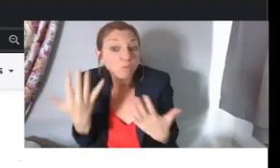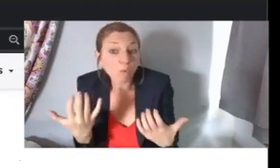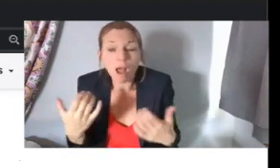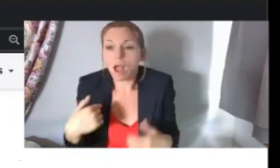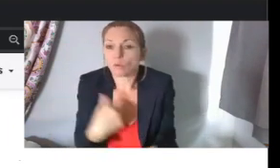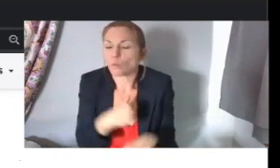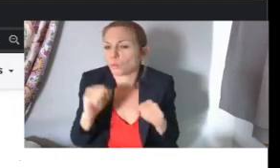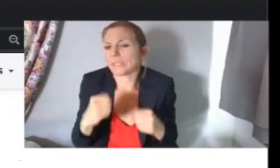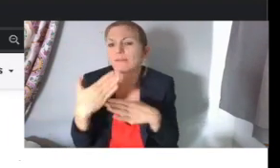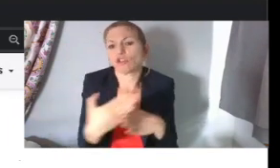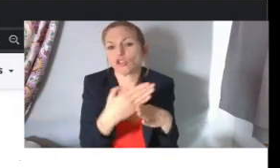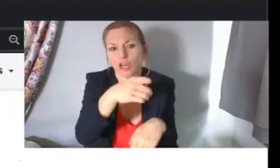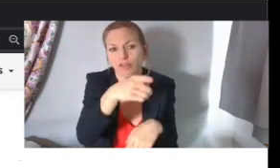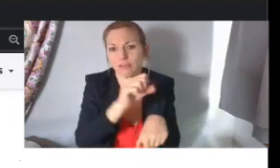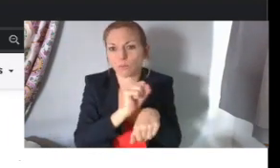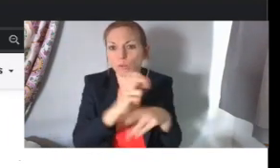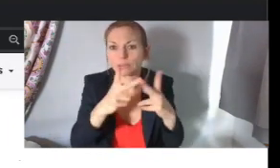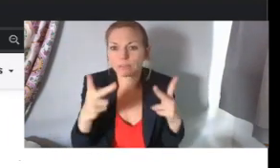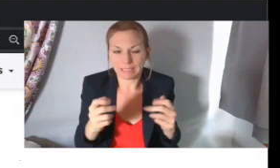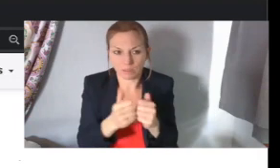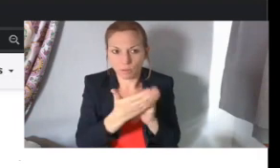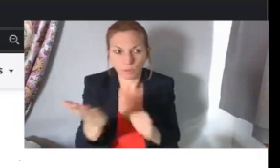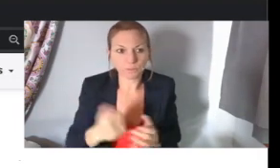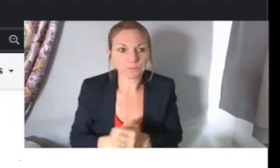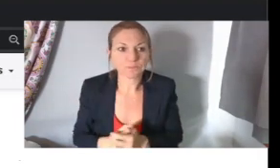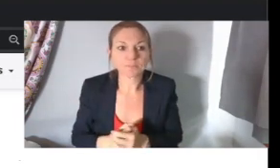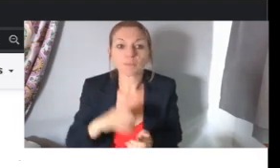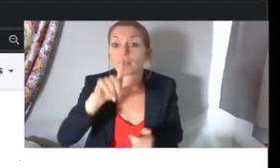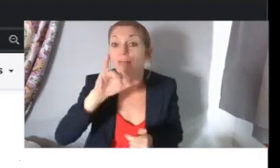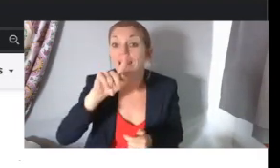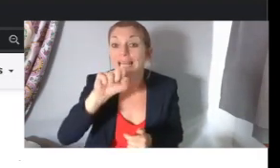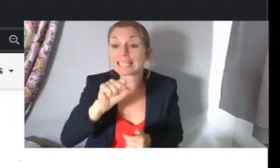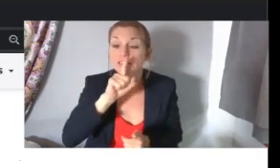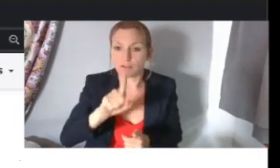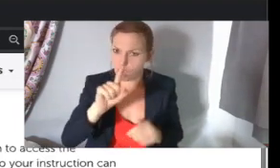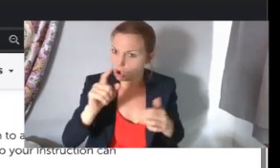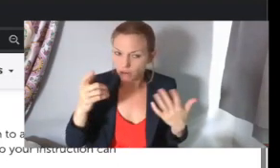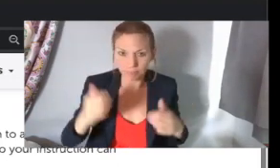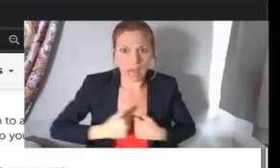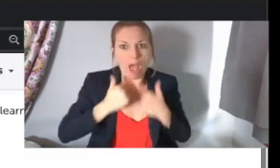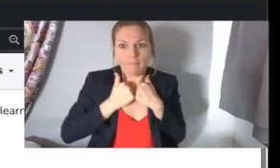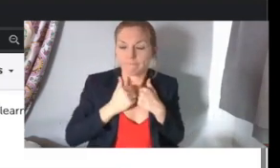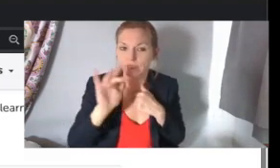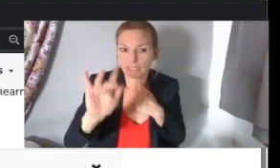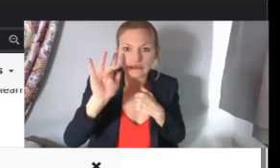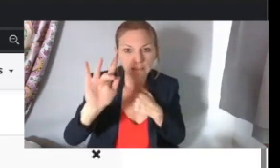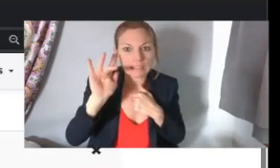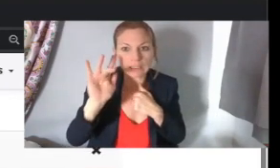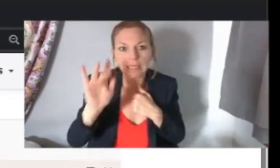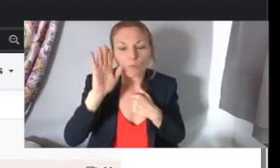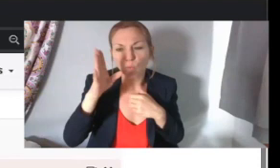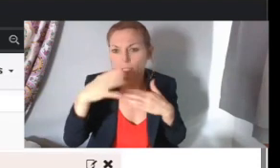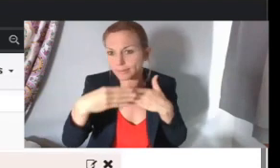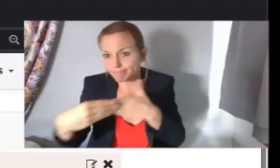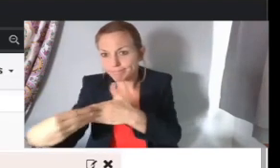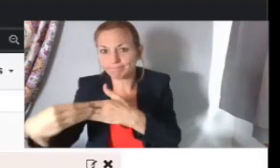So here you have clickable links where you can click curated lists of special education resources, and we have different categories of supports